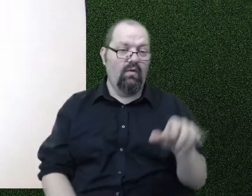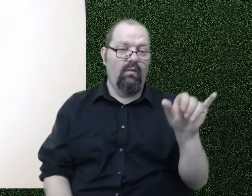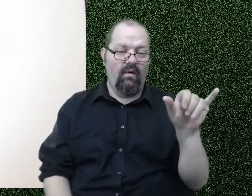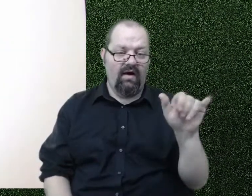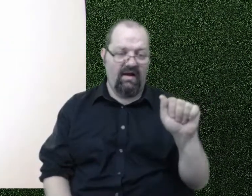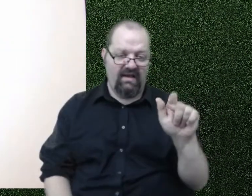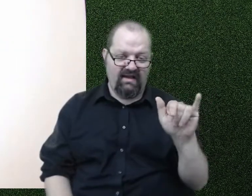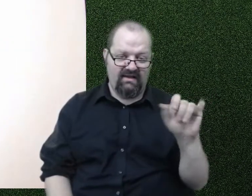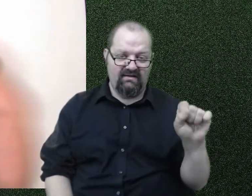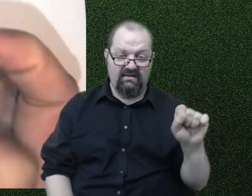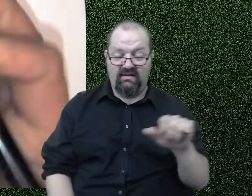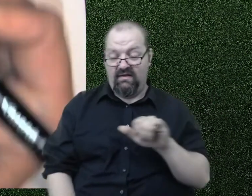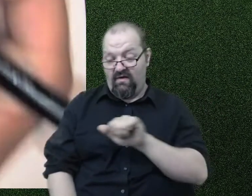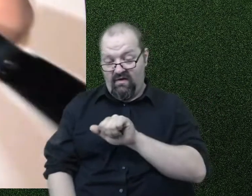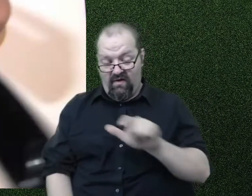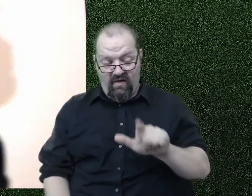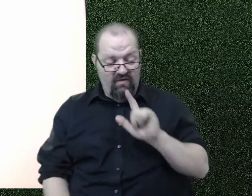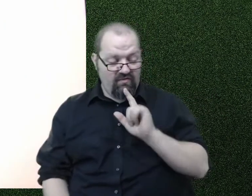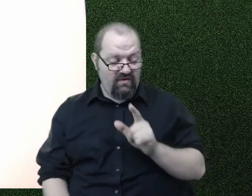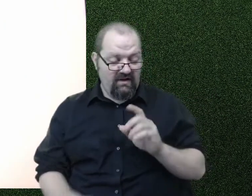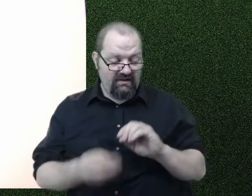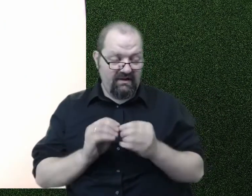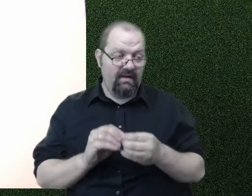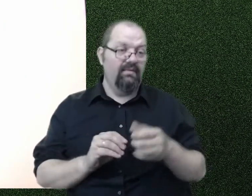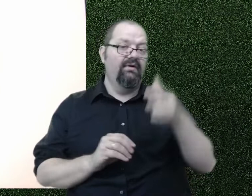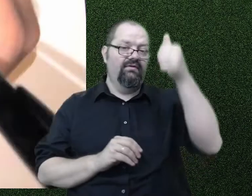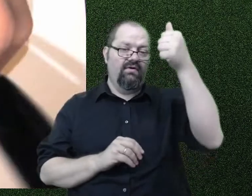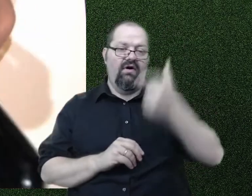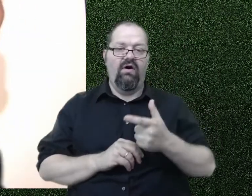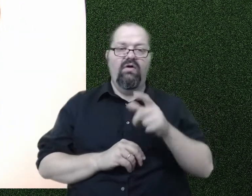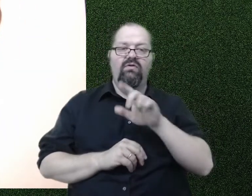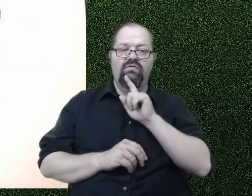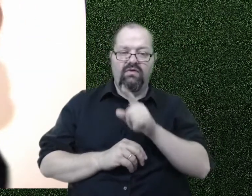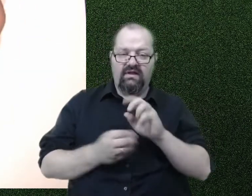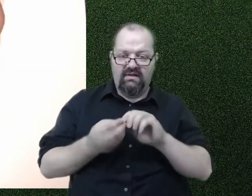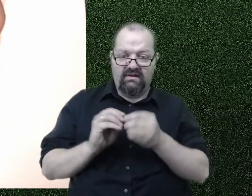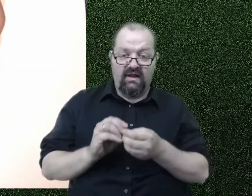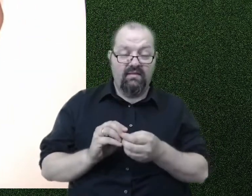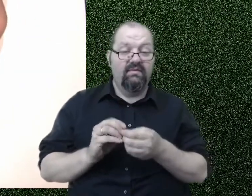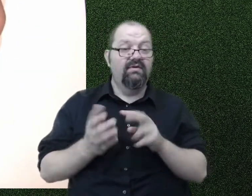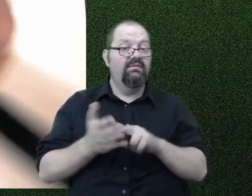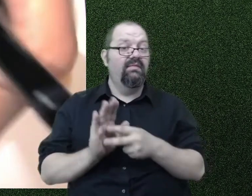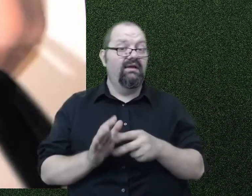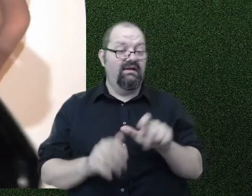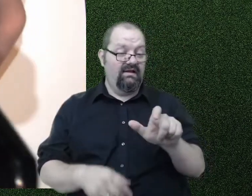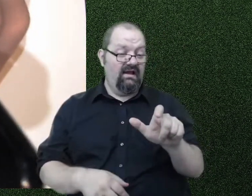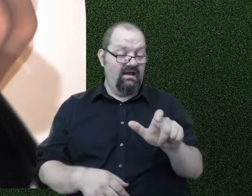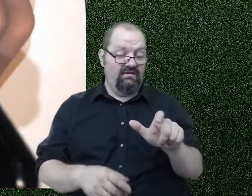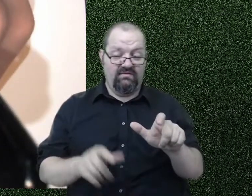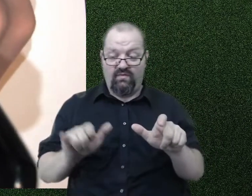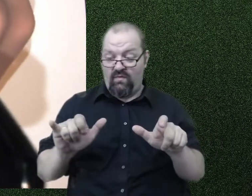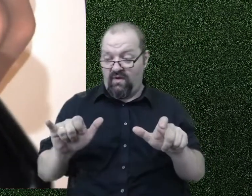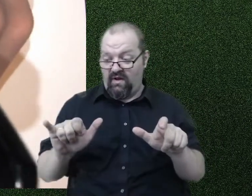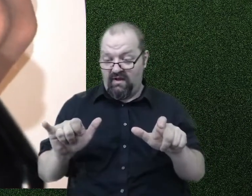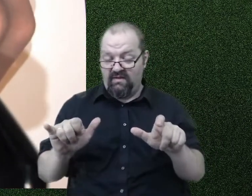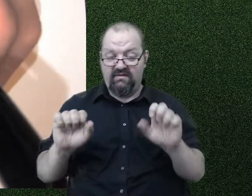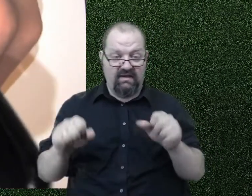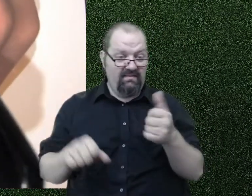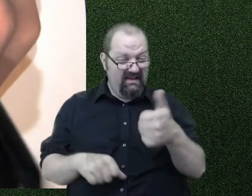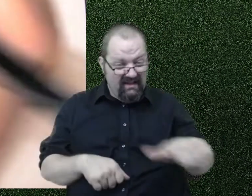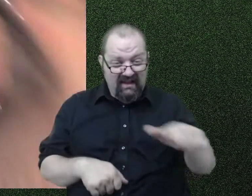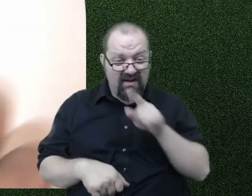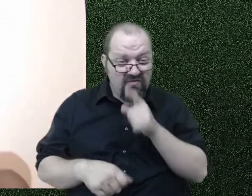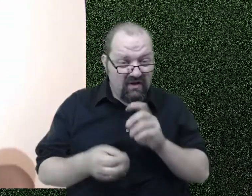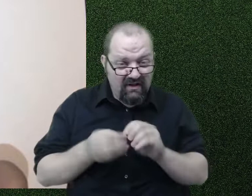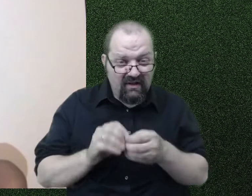This is all real numbers, and this is all real numbers. So together, x could be any real number, and y could be any real number.